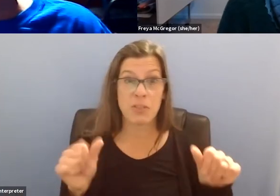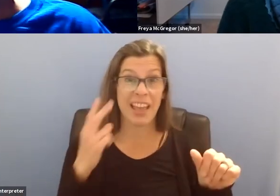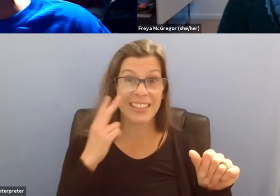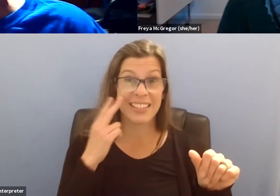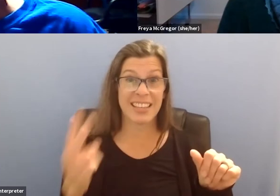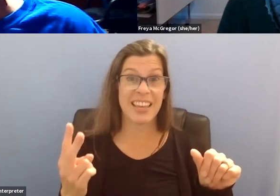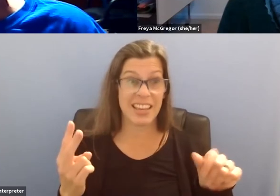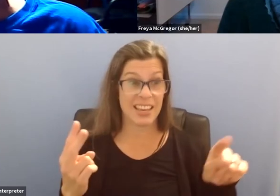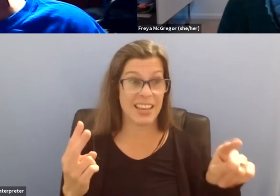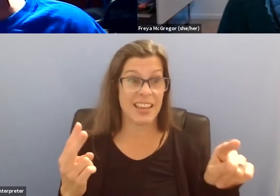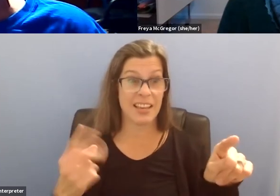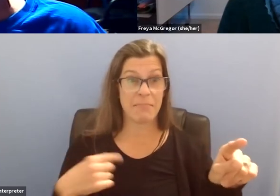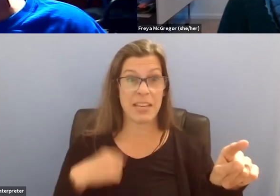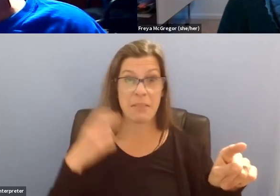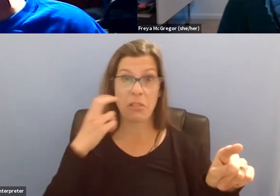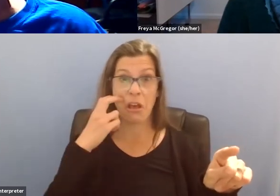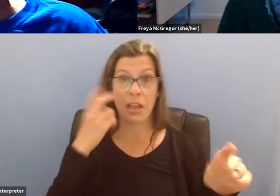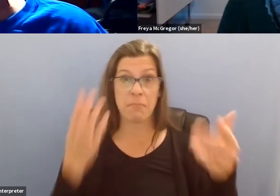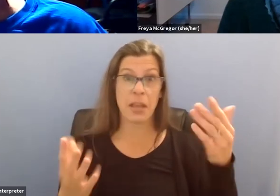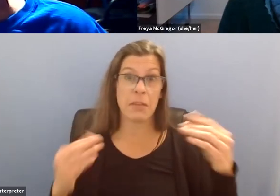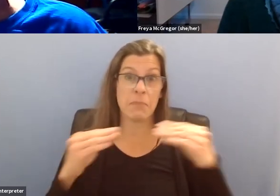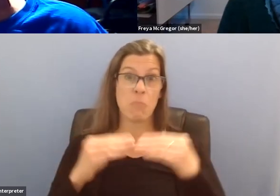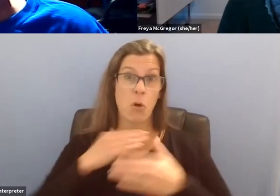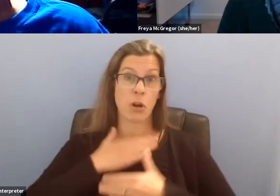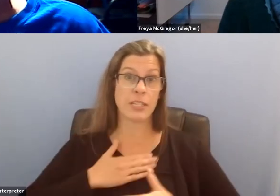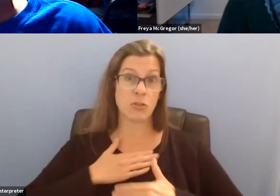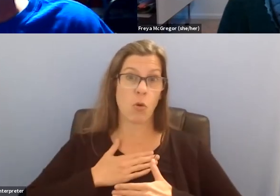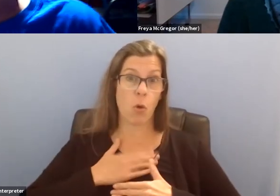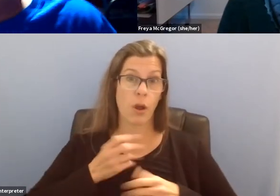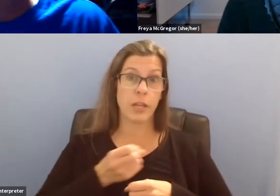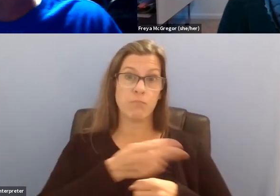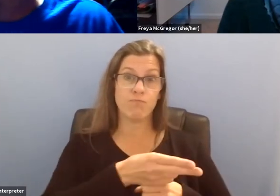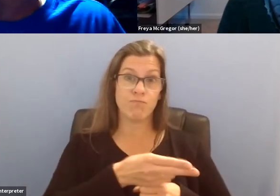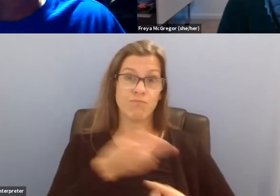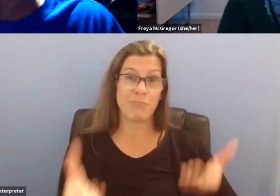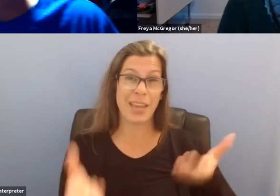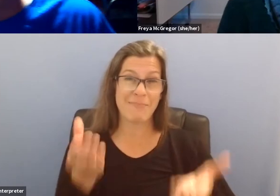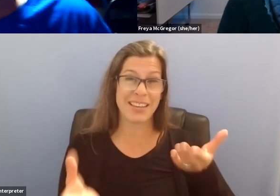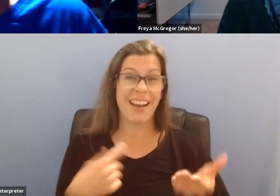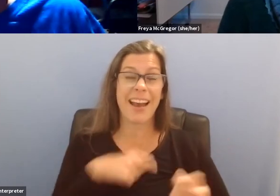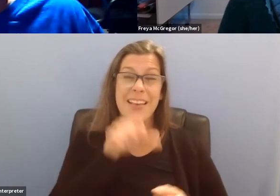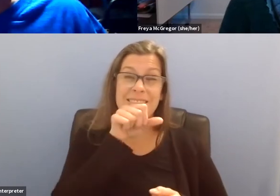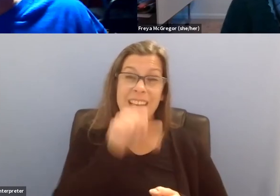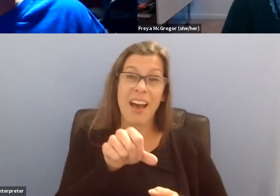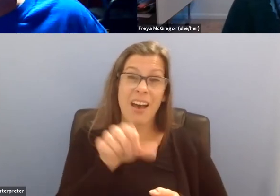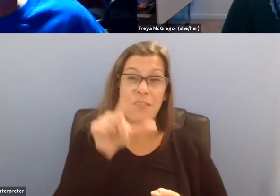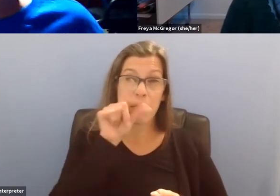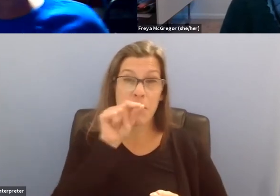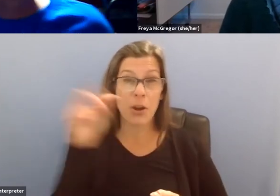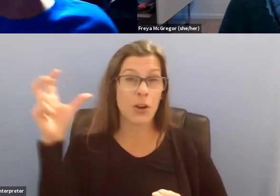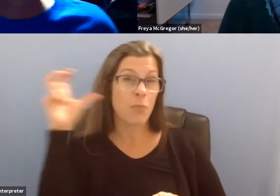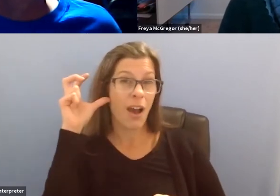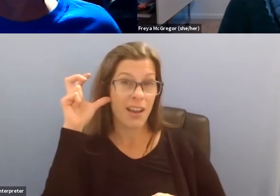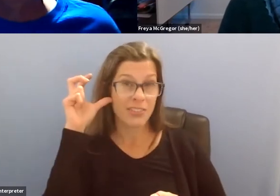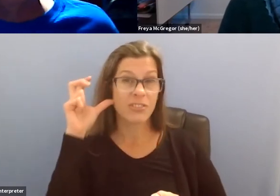I don't want people to think that I'm not getting something out of it. I absolutely love it. And, and I think